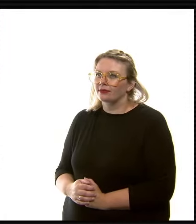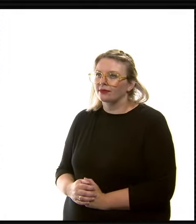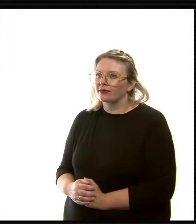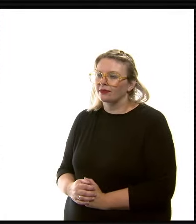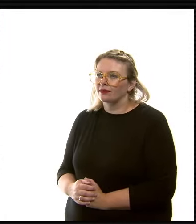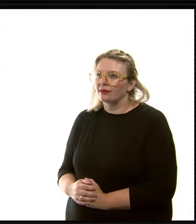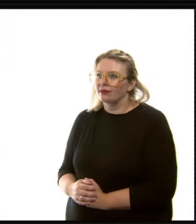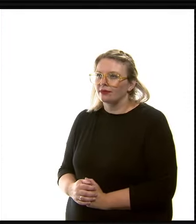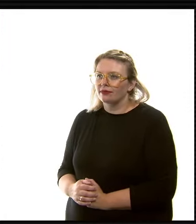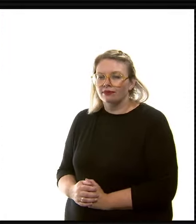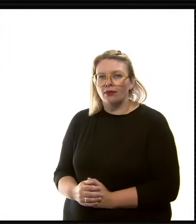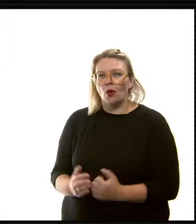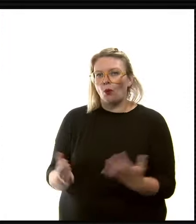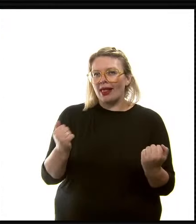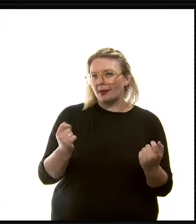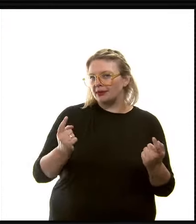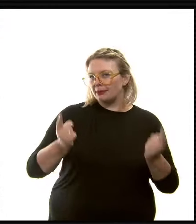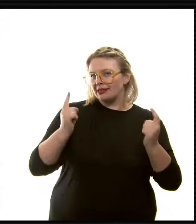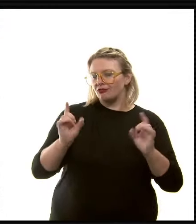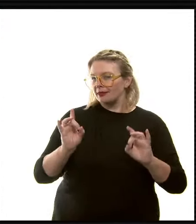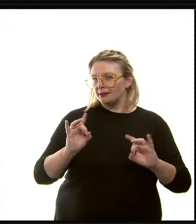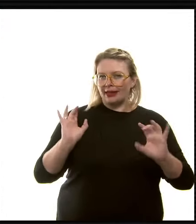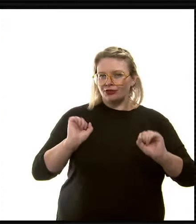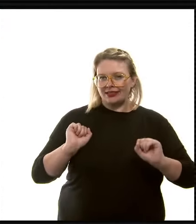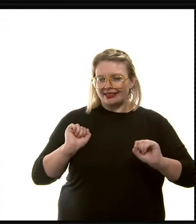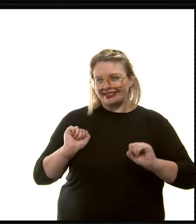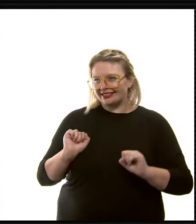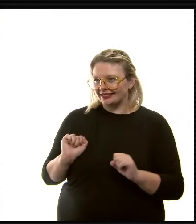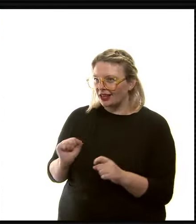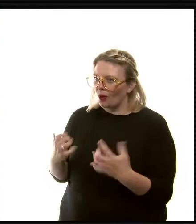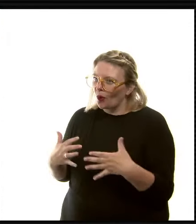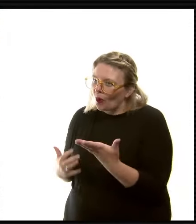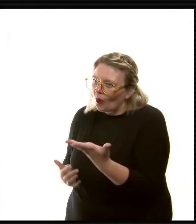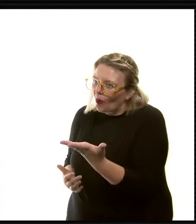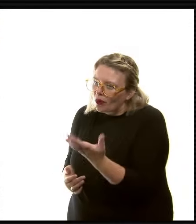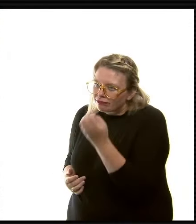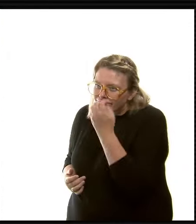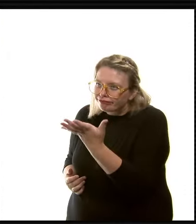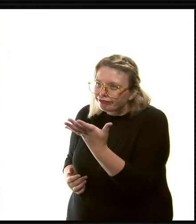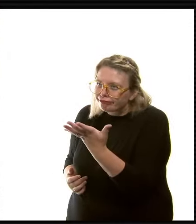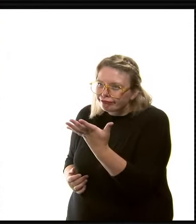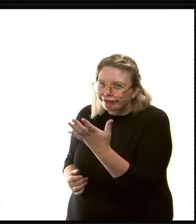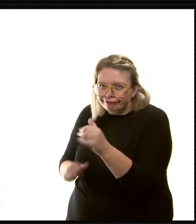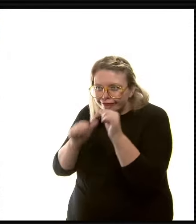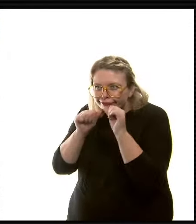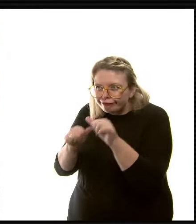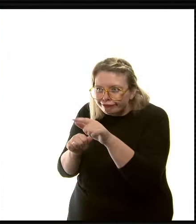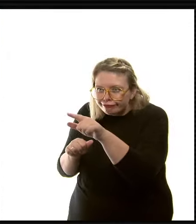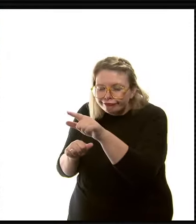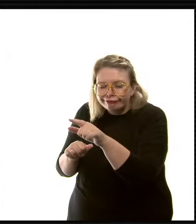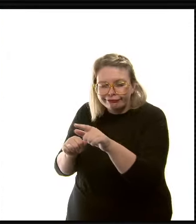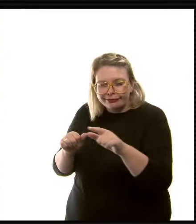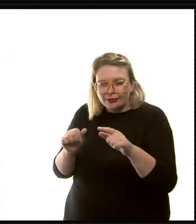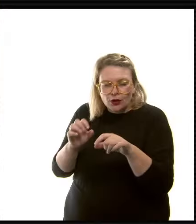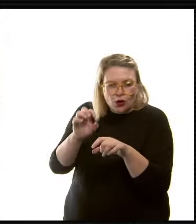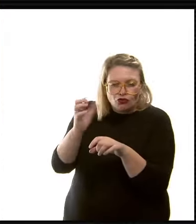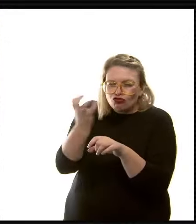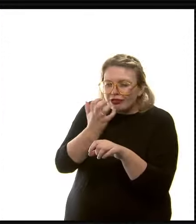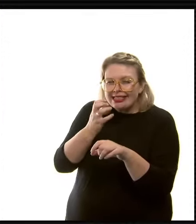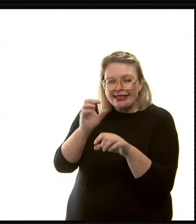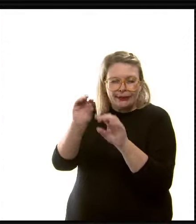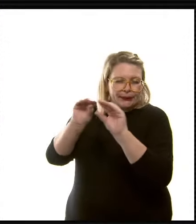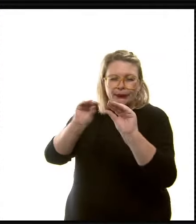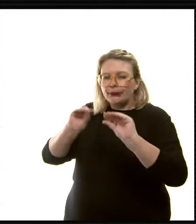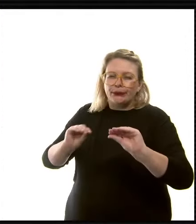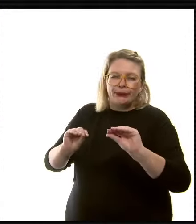Welcome to the Ministry of Magic. And what a grandiose movie set this is. This is one of my favorites, with the beautiful green tiles and the red details. It